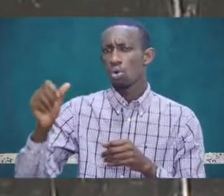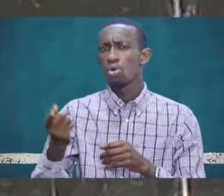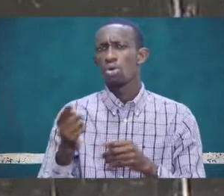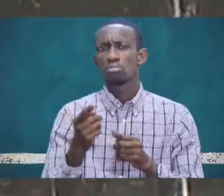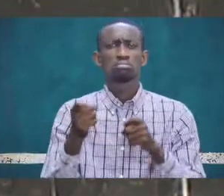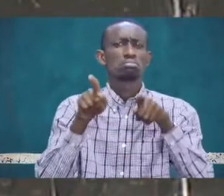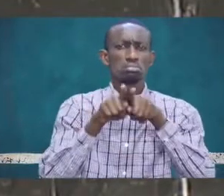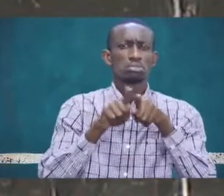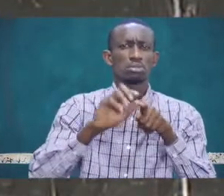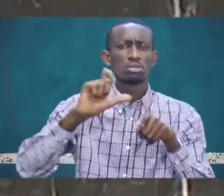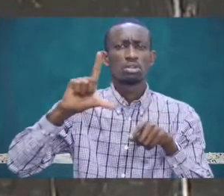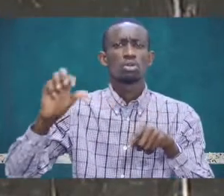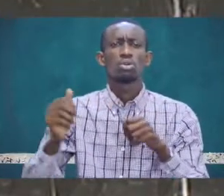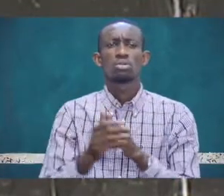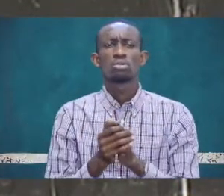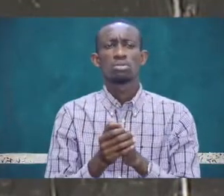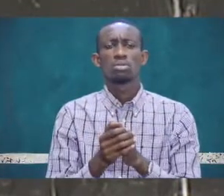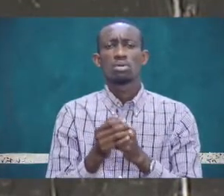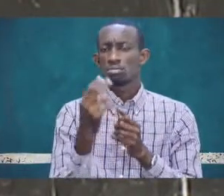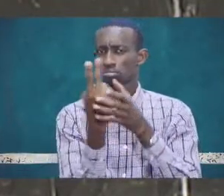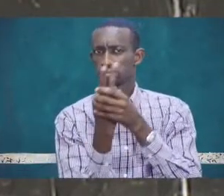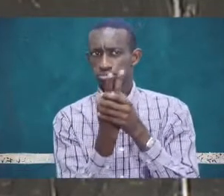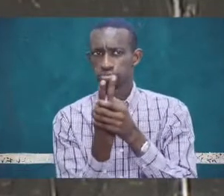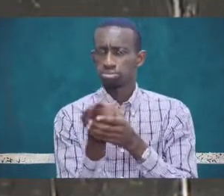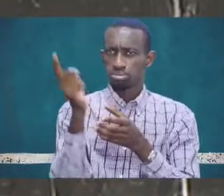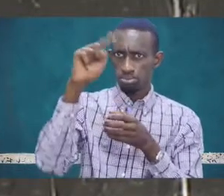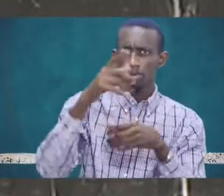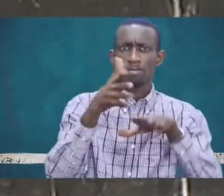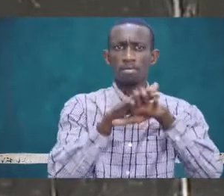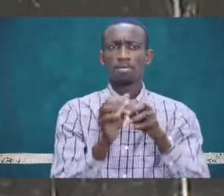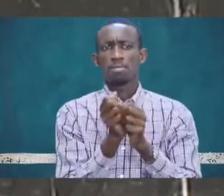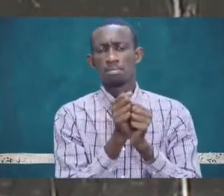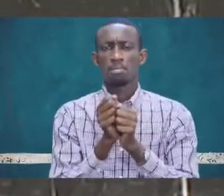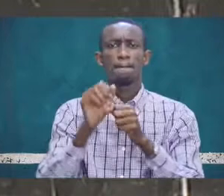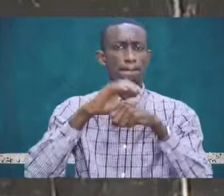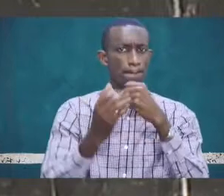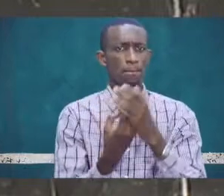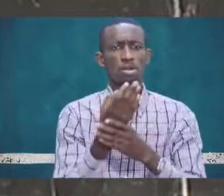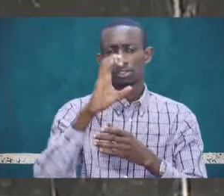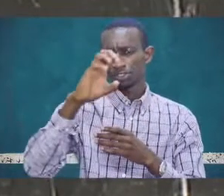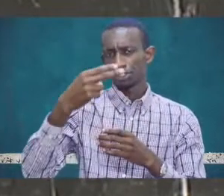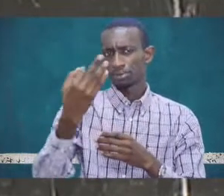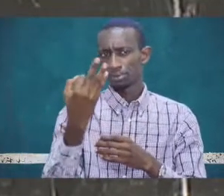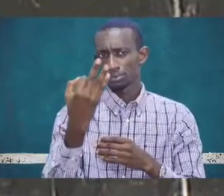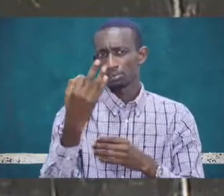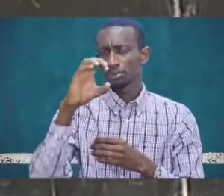lone pairs here coming to attack the carbon here, and then it will form